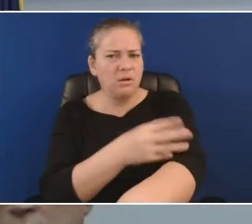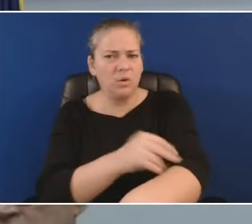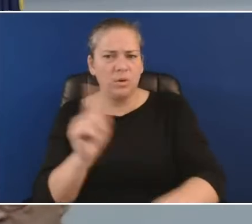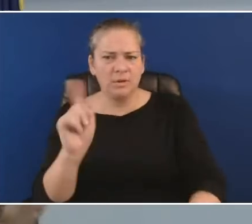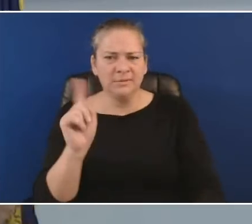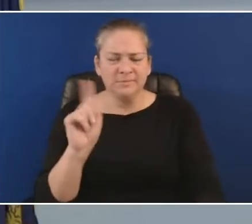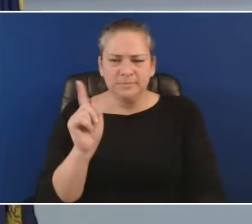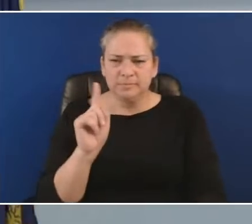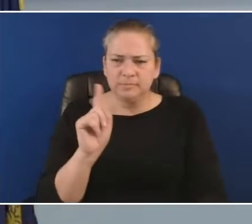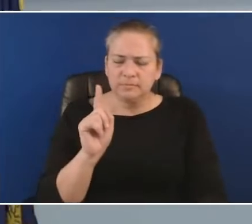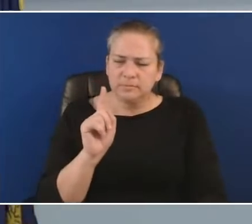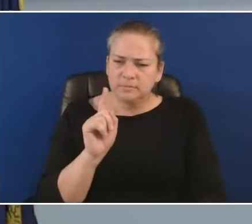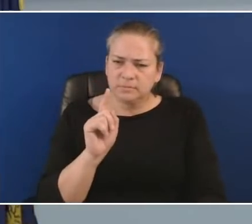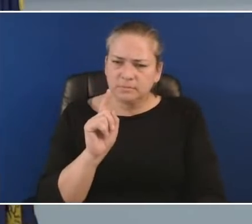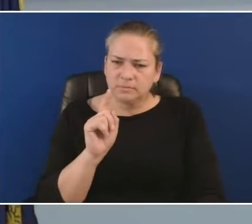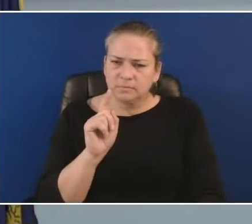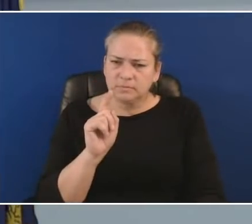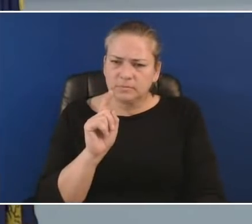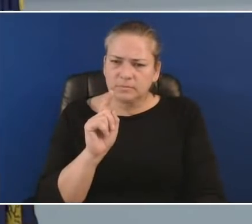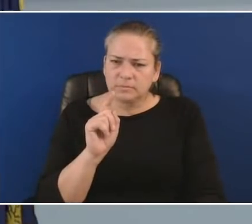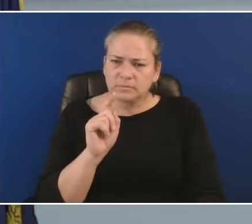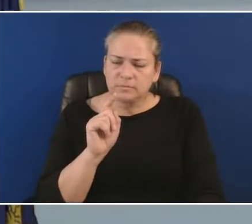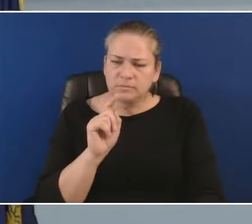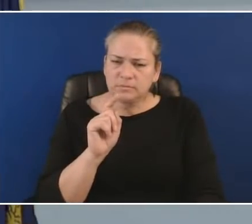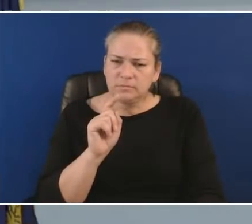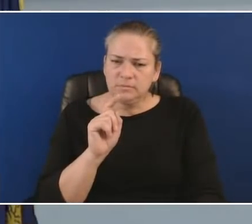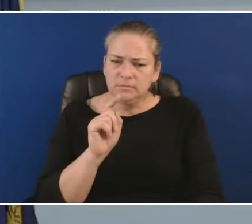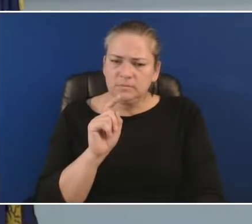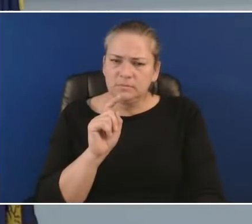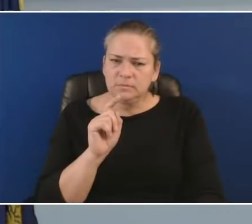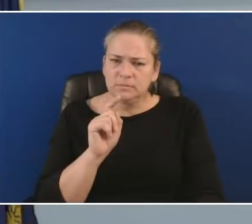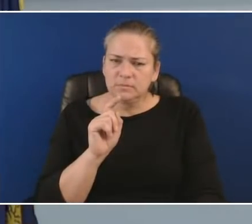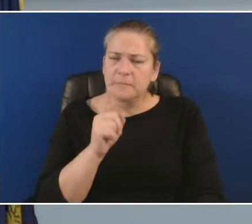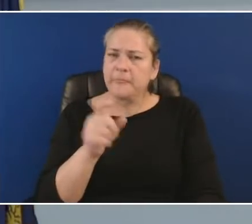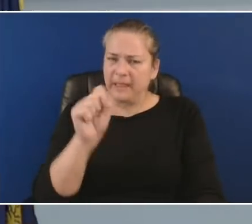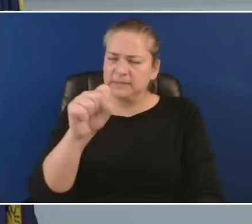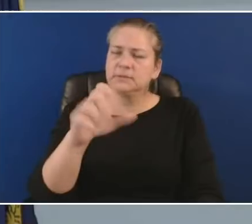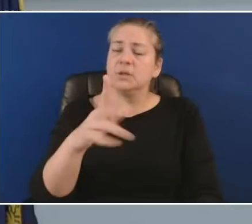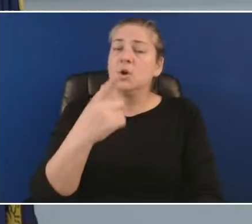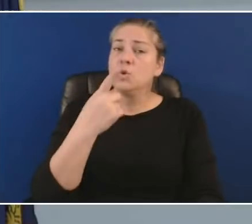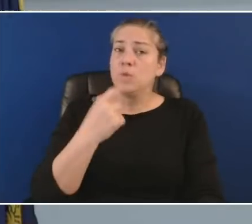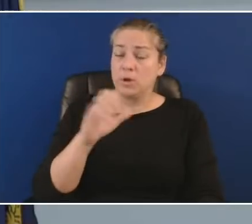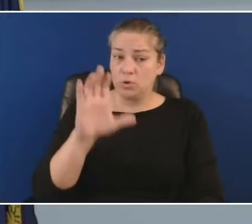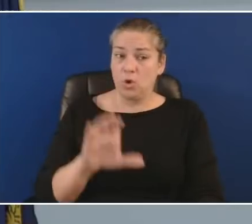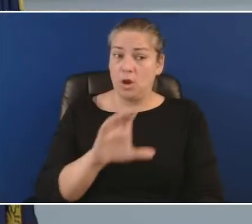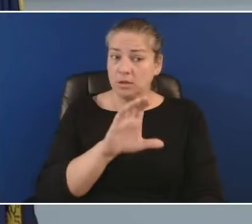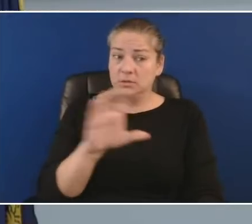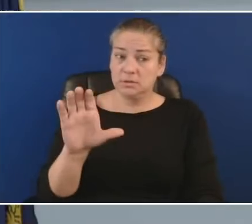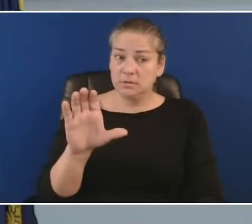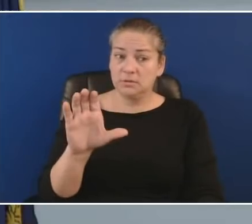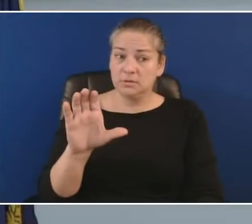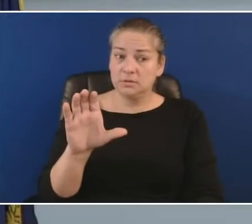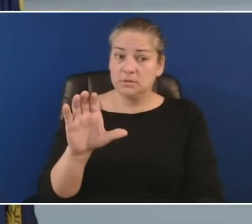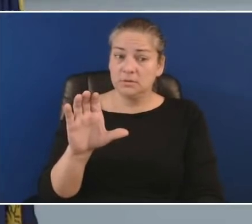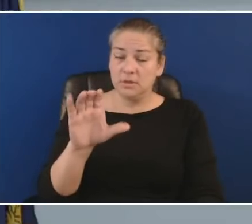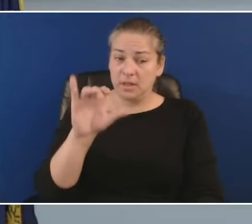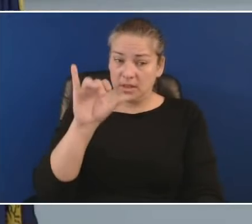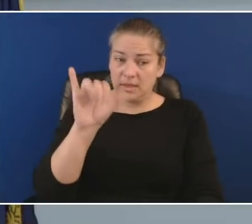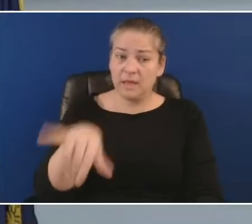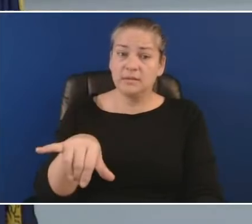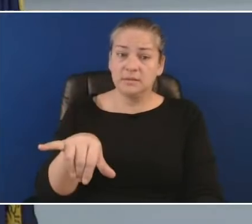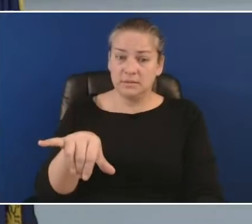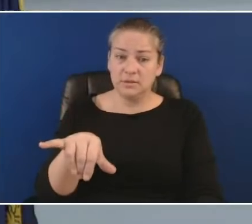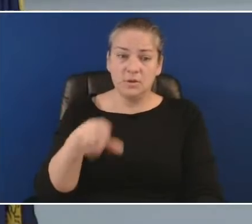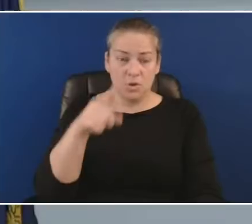and able. Certainly, the Red Cross is one area that you can always give blood,